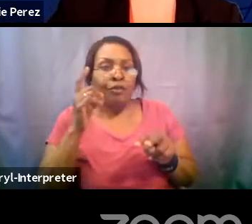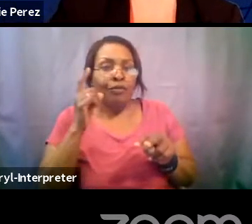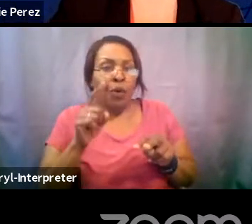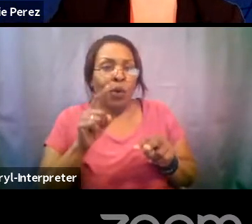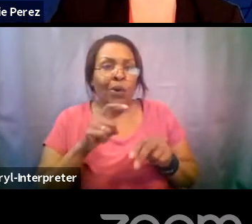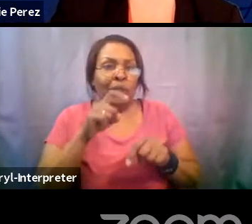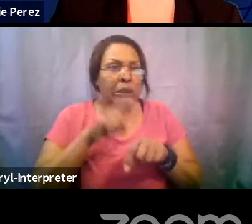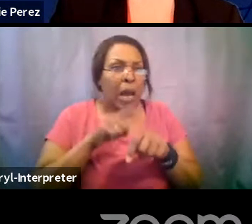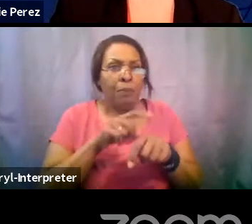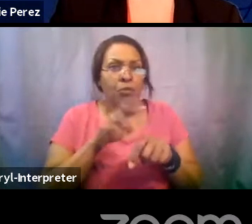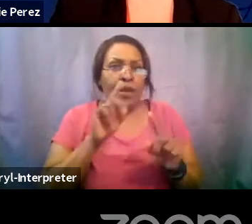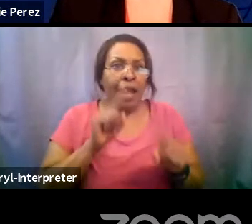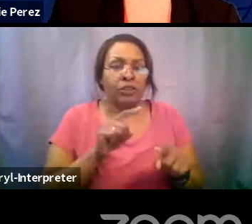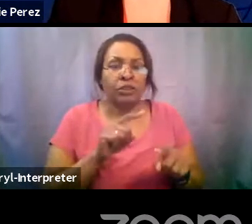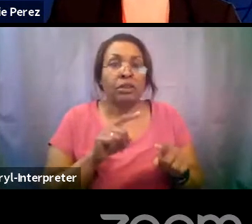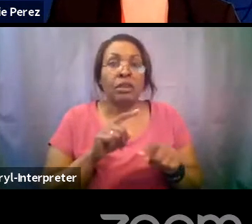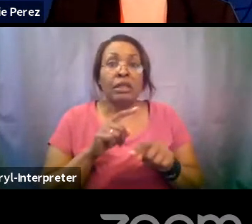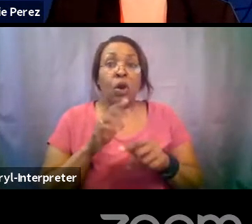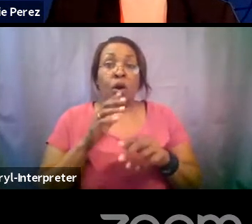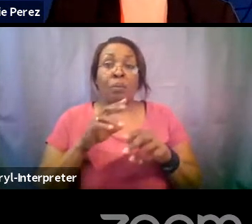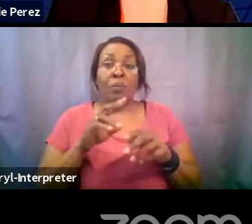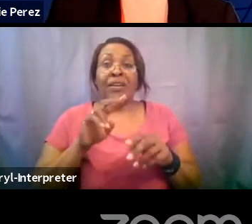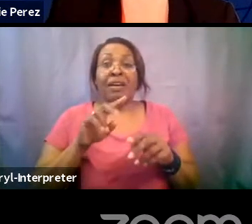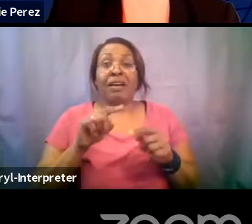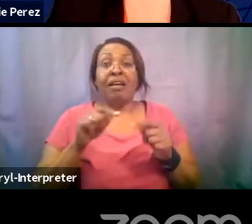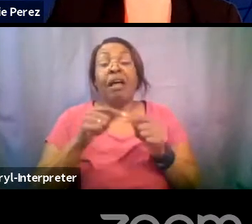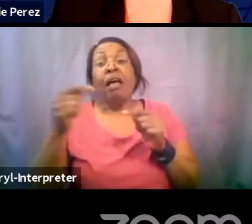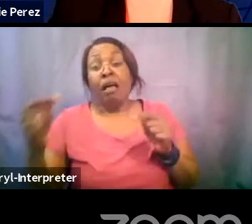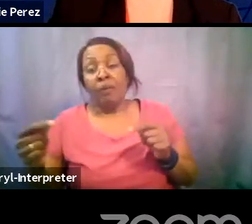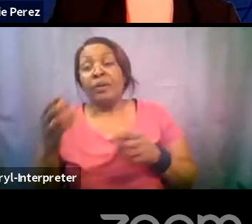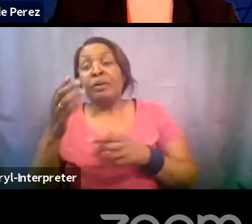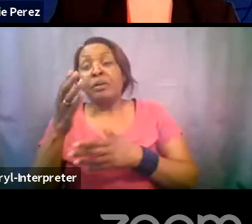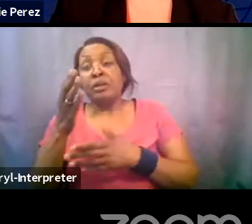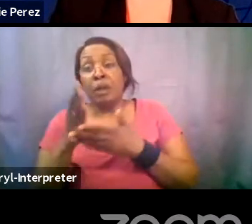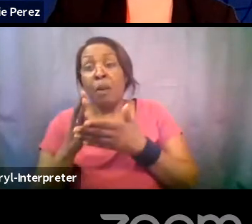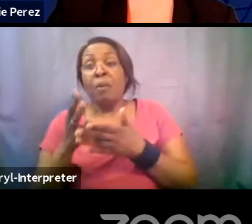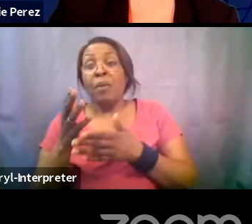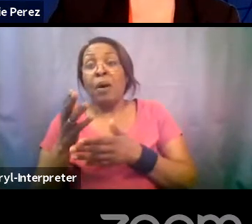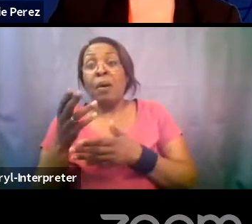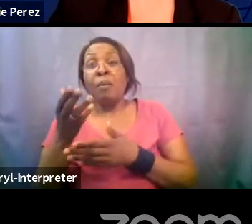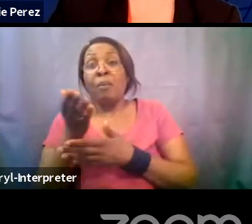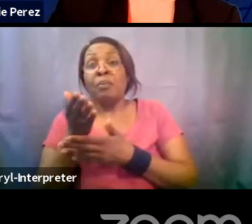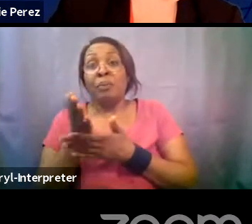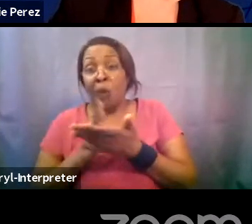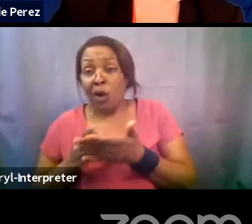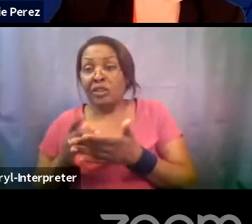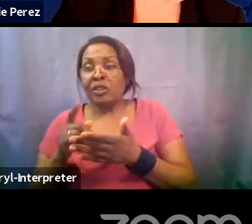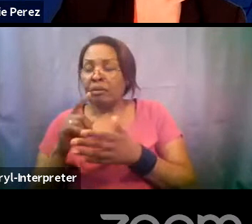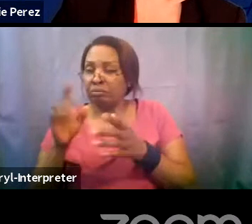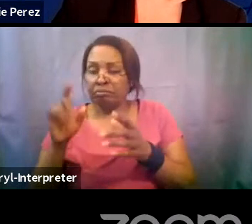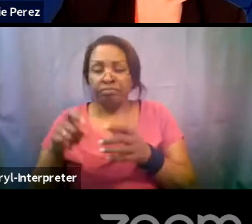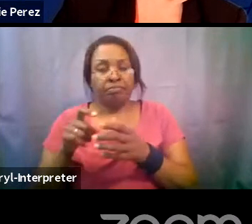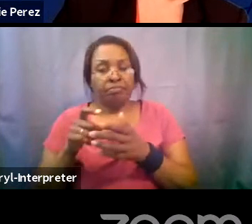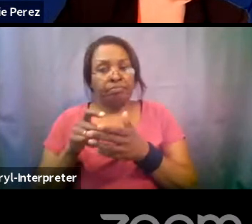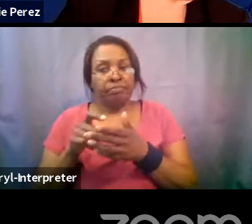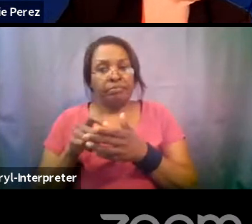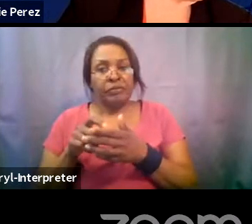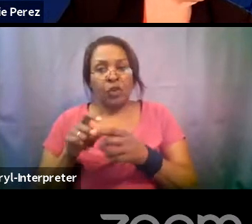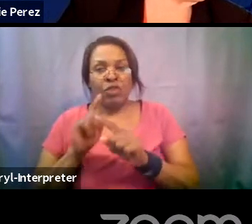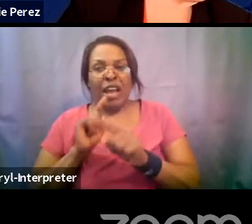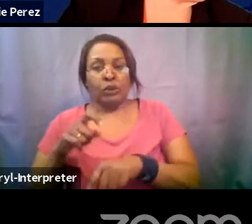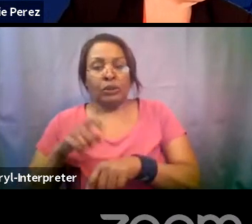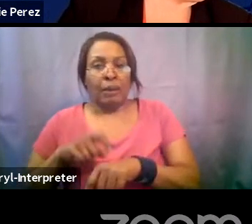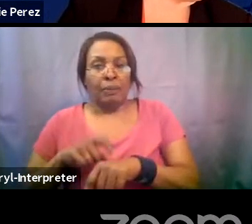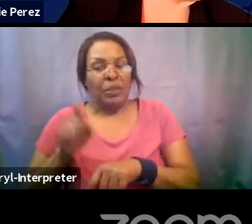timed reaction. Now, on the flip side of that, there are parts of the test that are absolutely designed for reaction